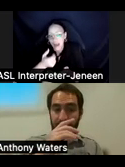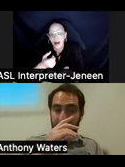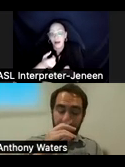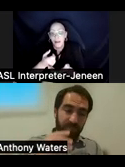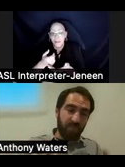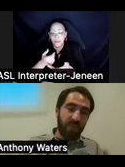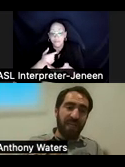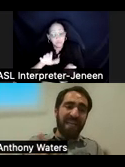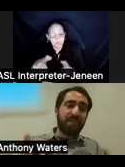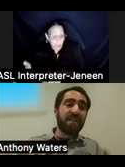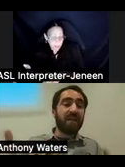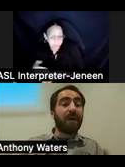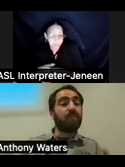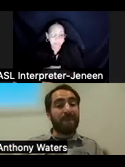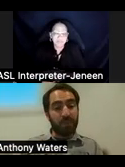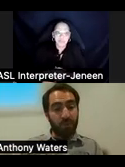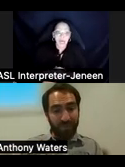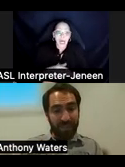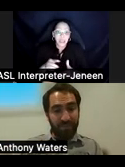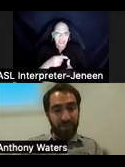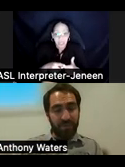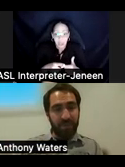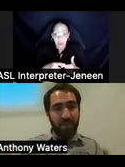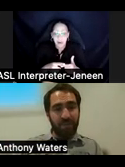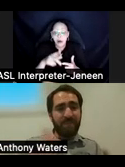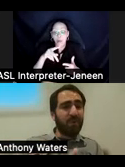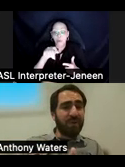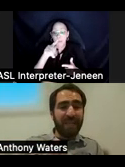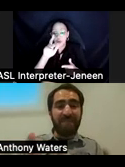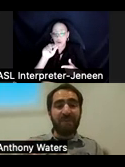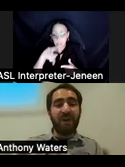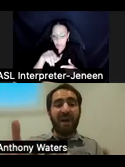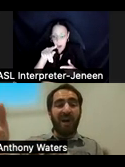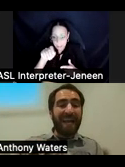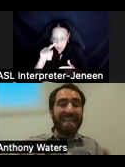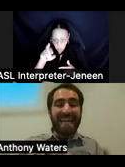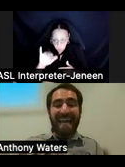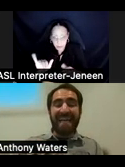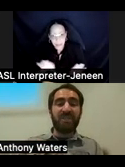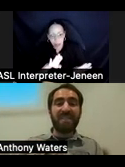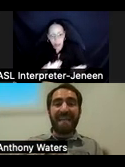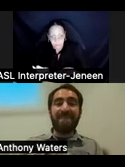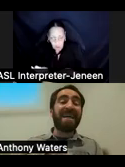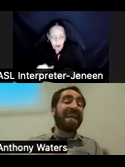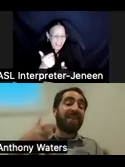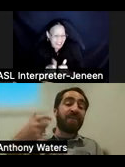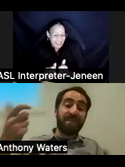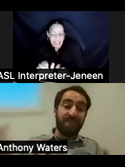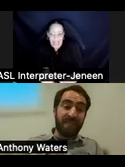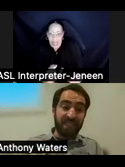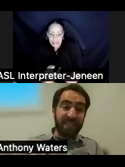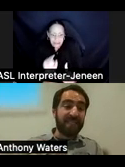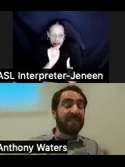lethality. And then we talk about preparatory behavior. Preparatory behavior are any actions aimed at